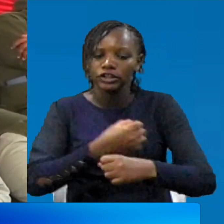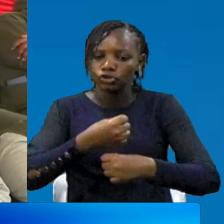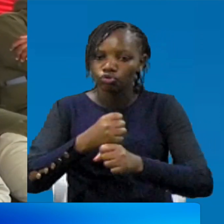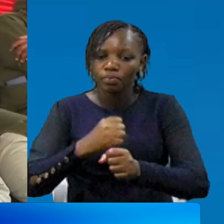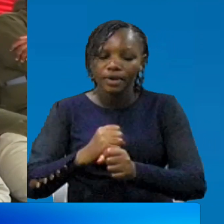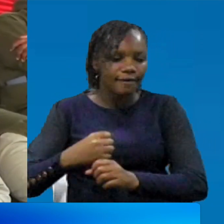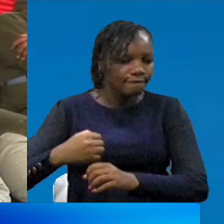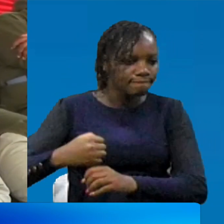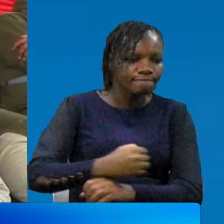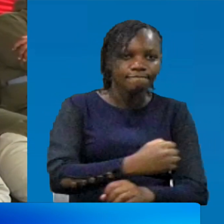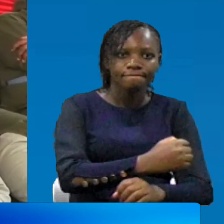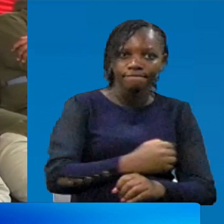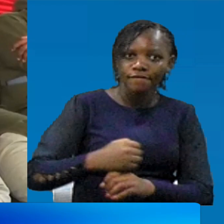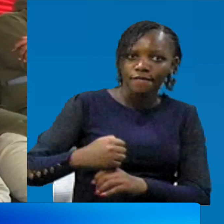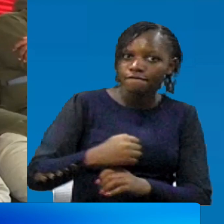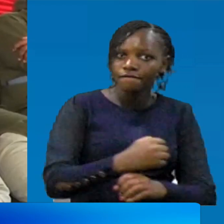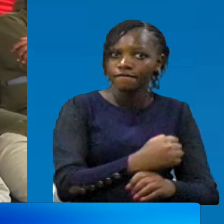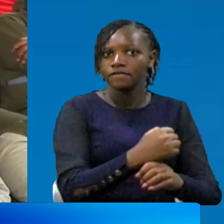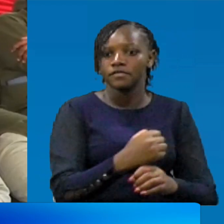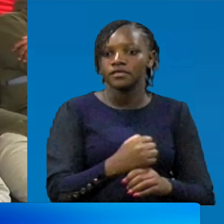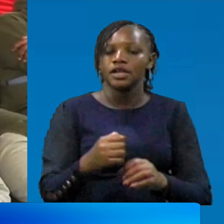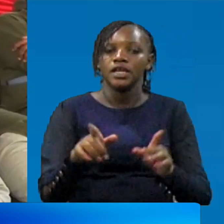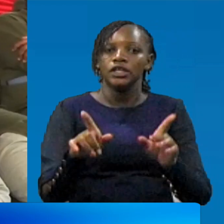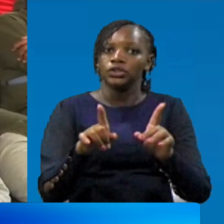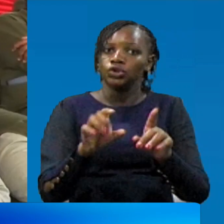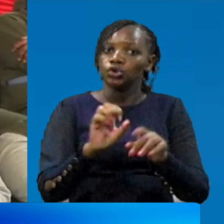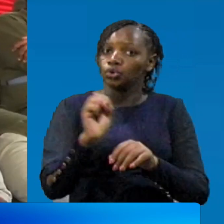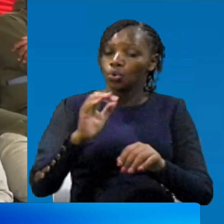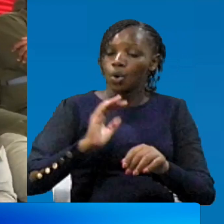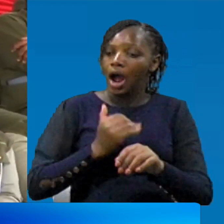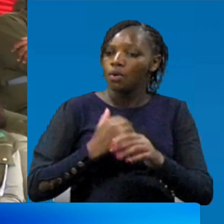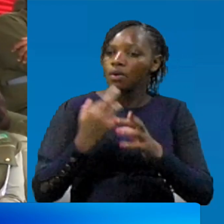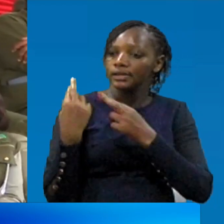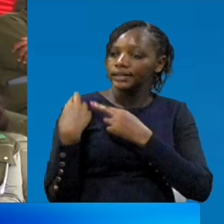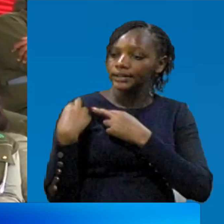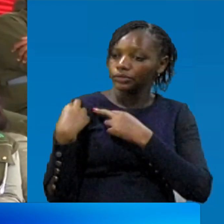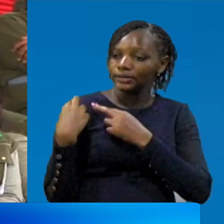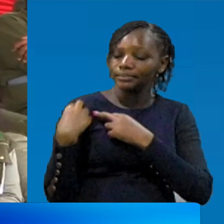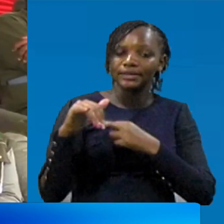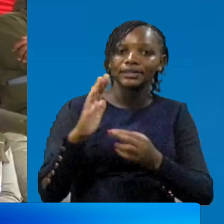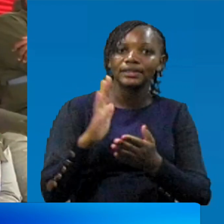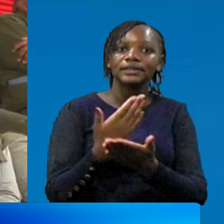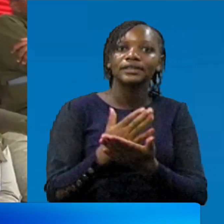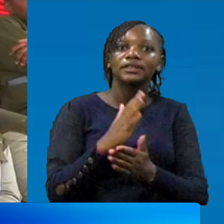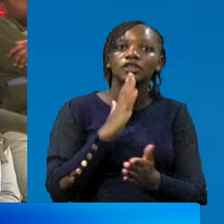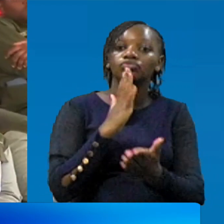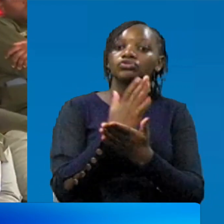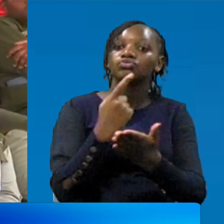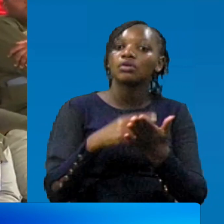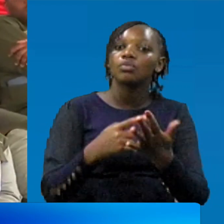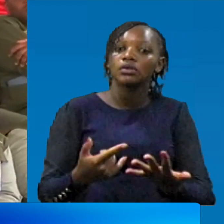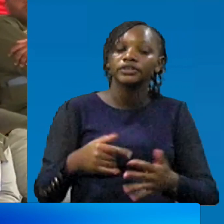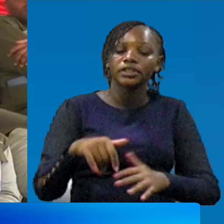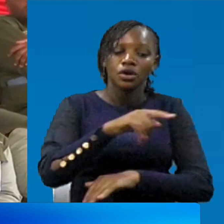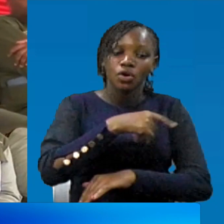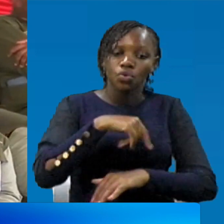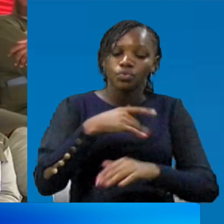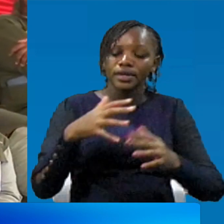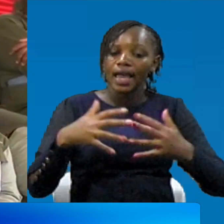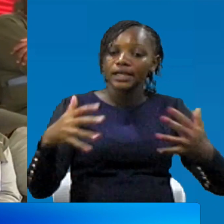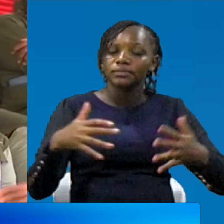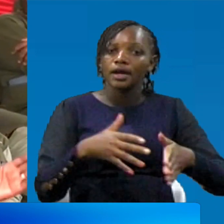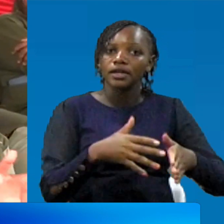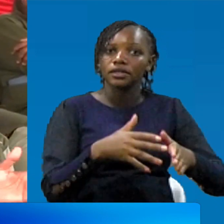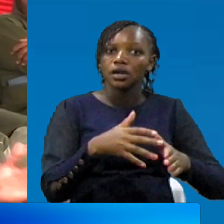hivyo jukumu letu katika kushughulikia sekta hii ni kuhakikisha kwamba tunapanua nafasi za